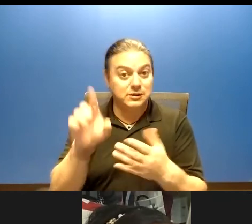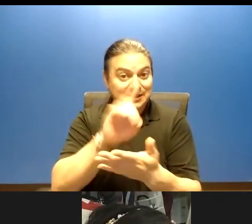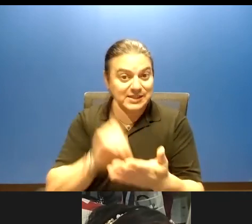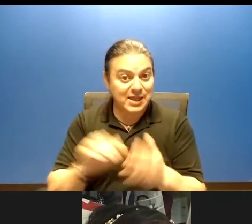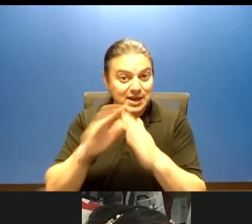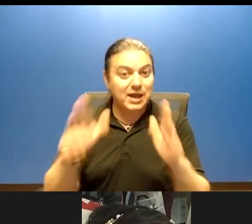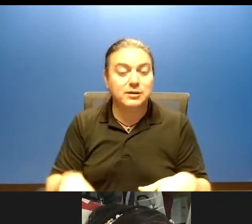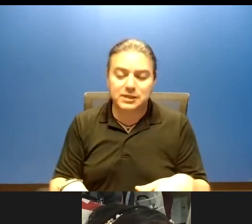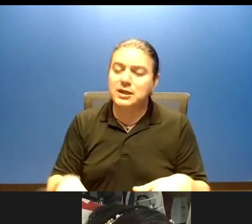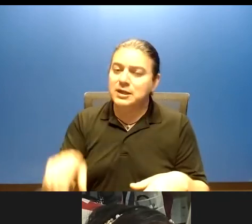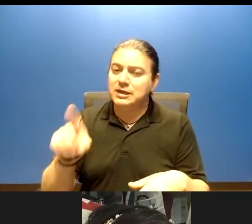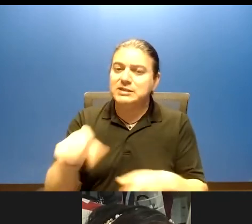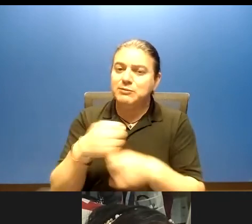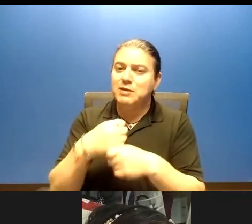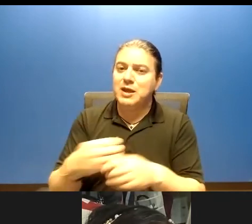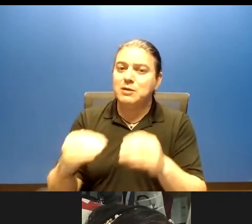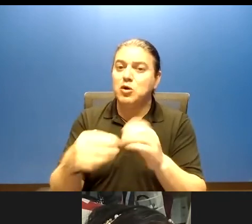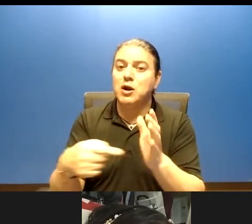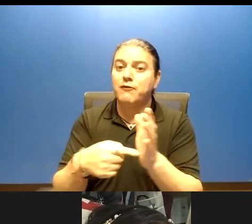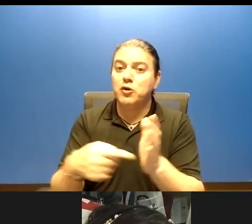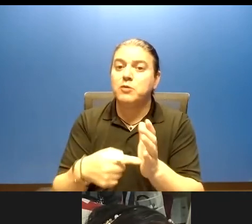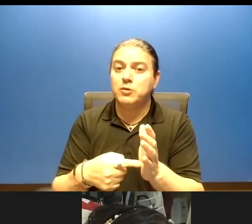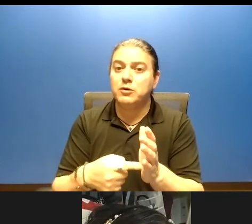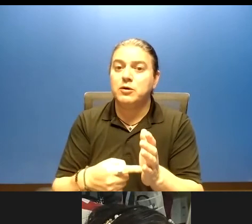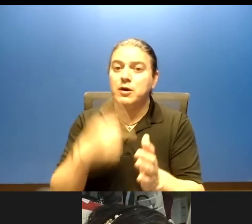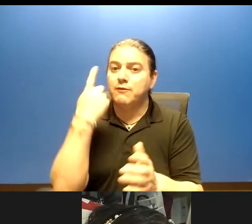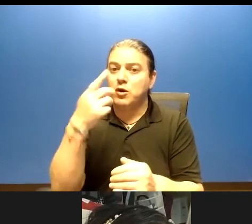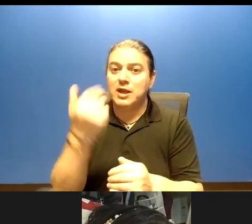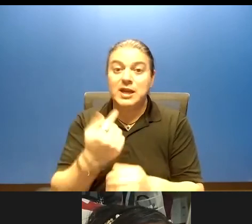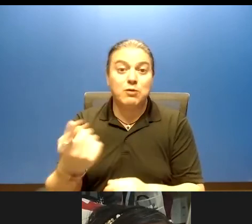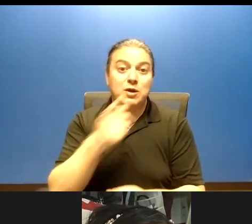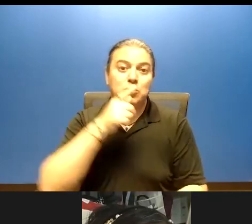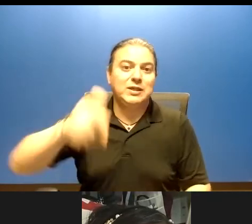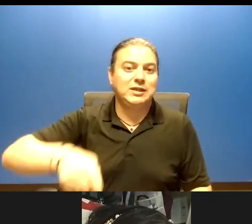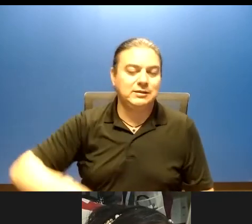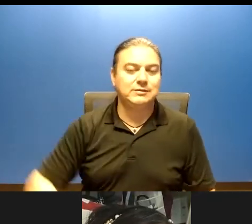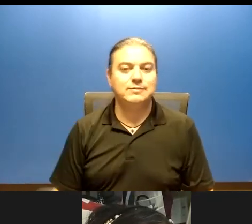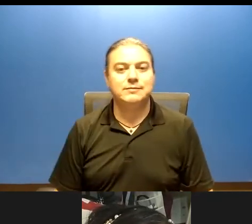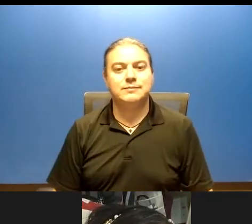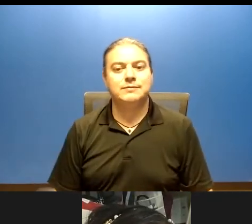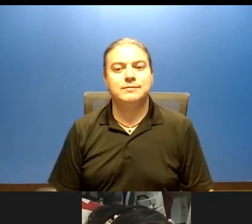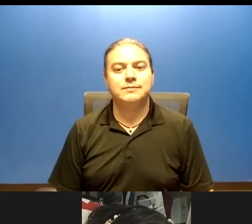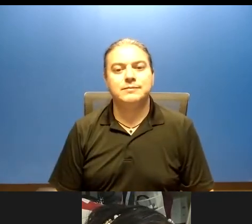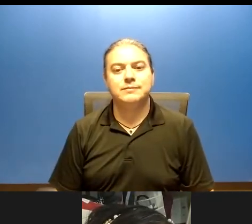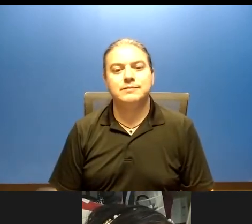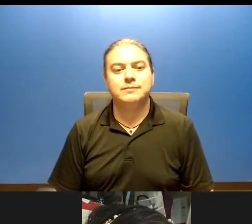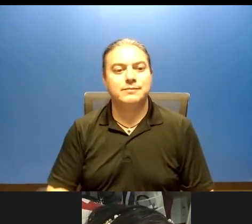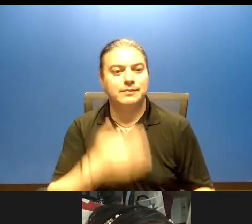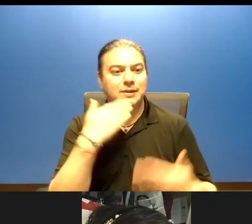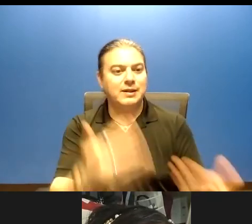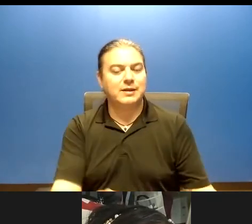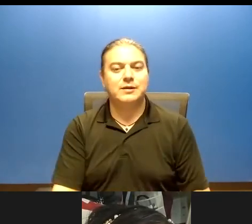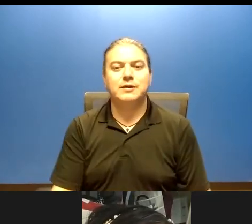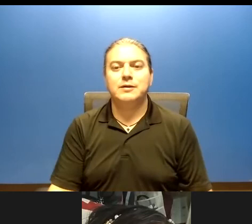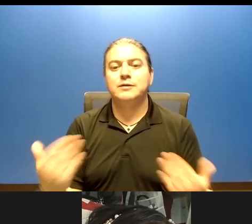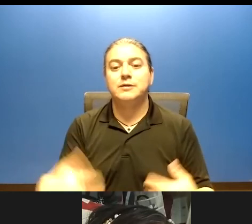reach for anyone who might need that. So thank you.